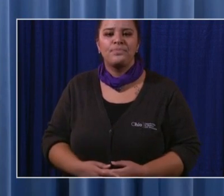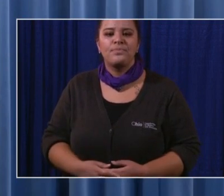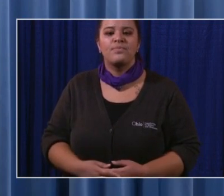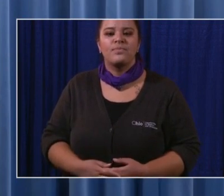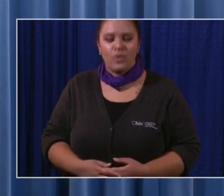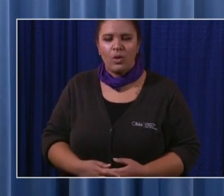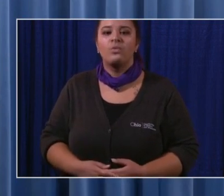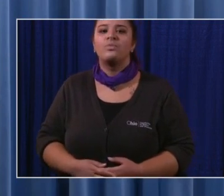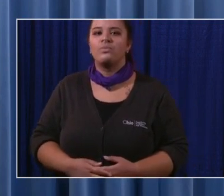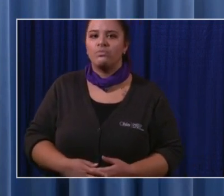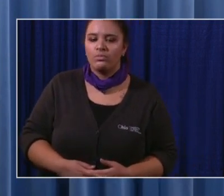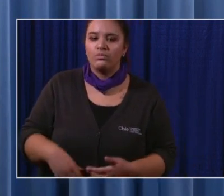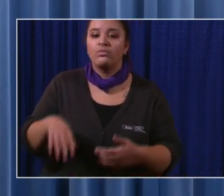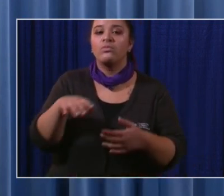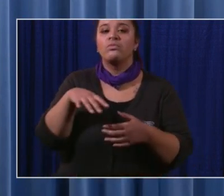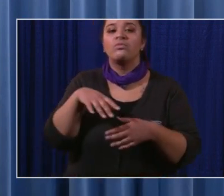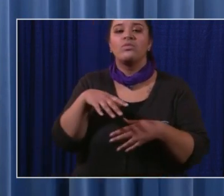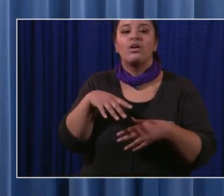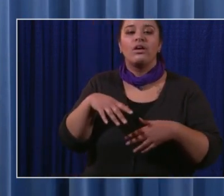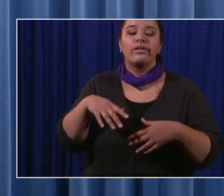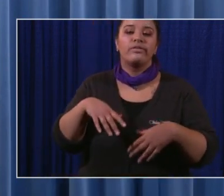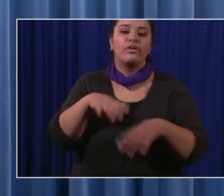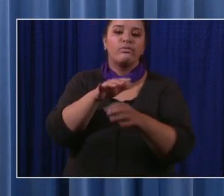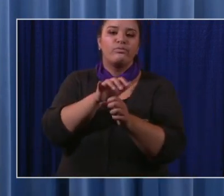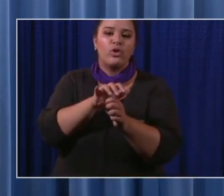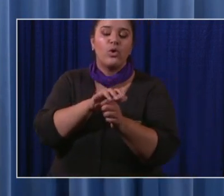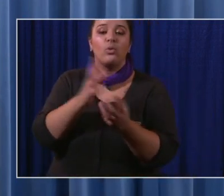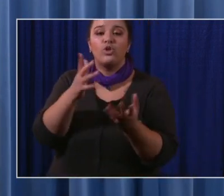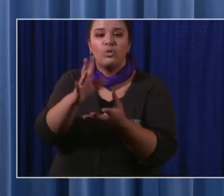spread of COVID-19, fundraisers and road trips.